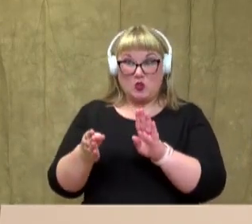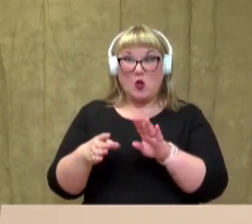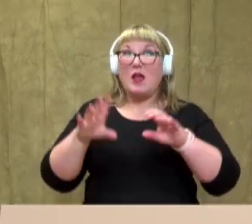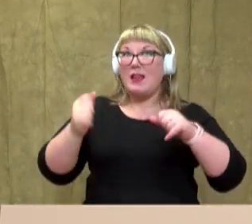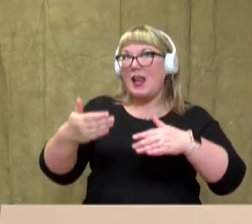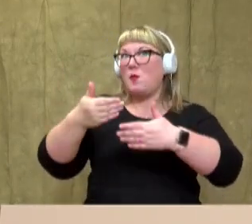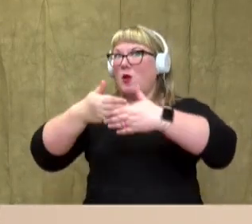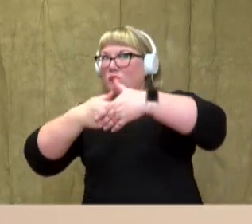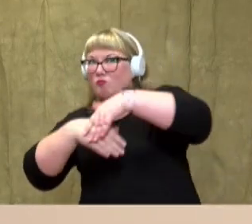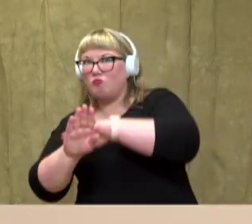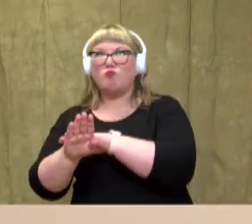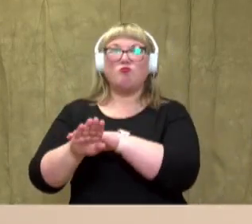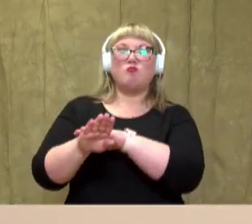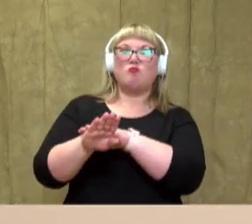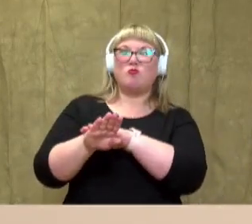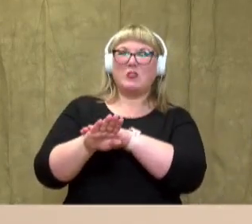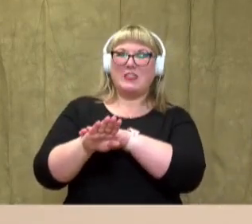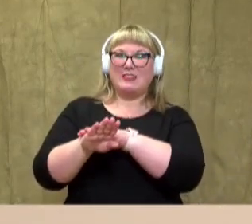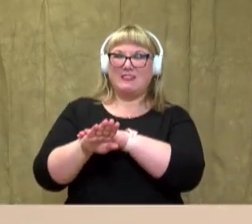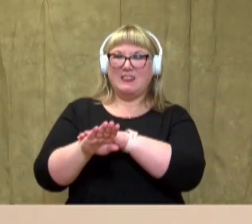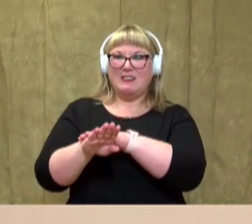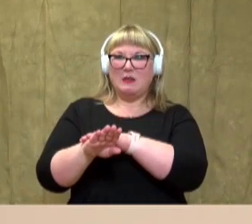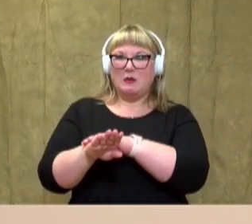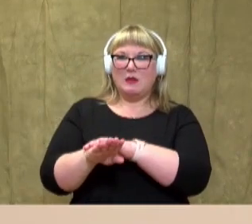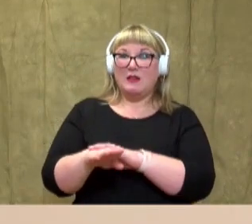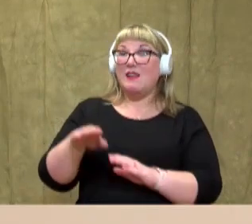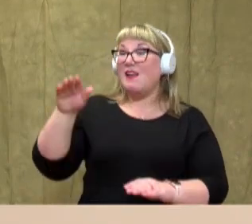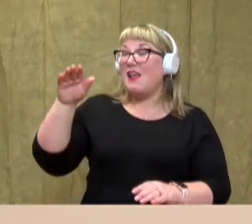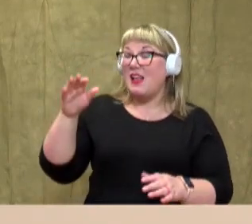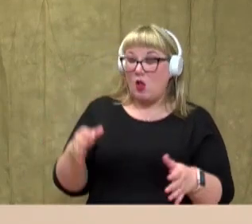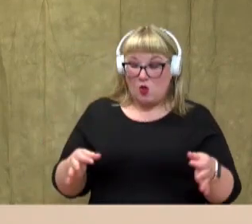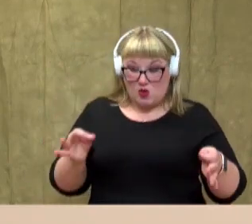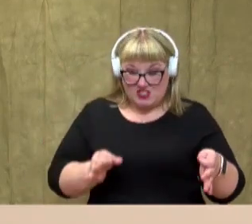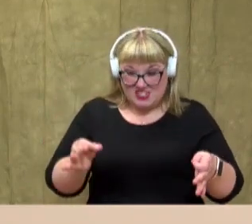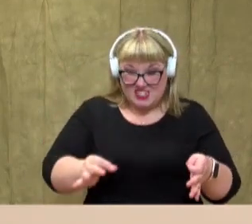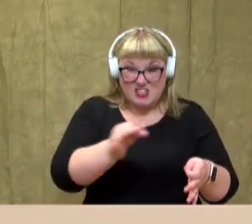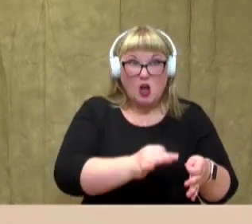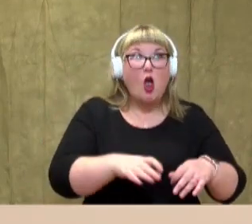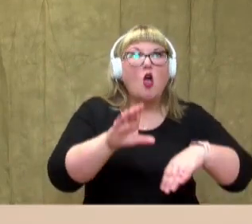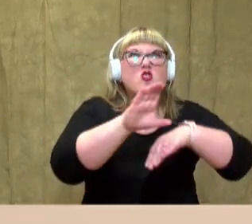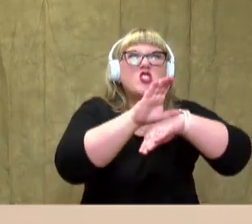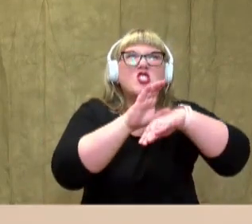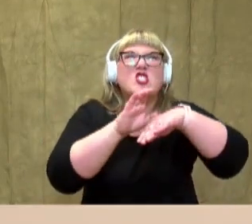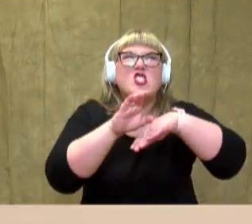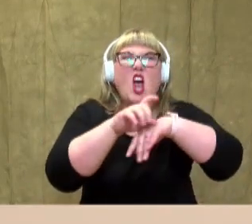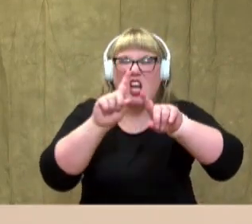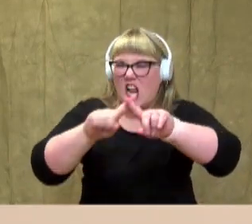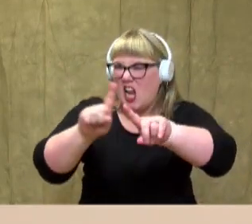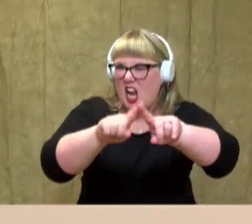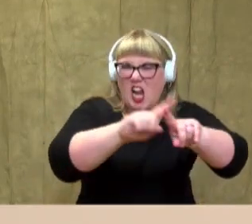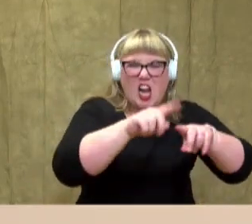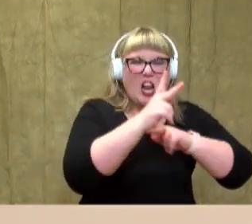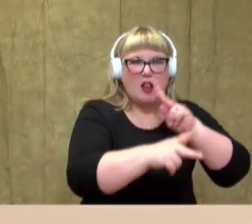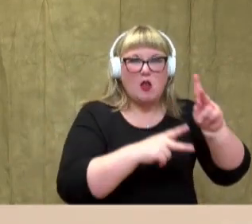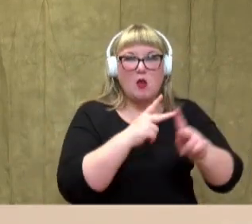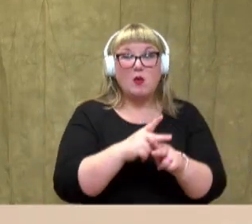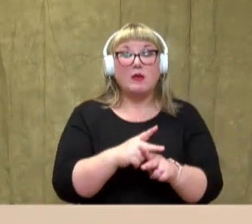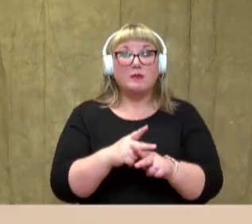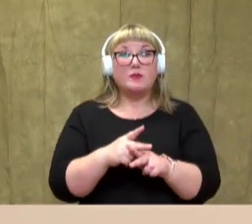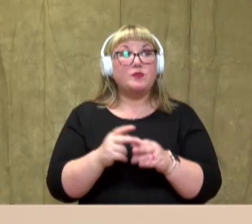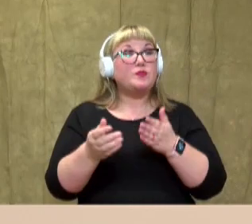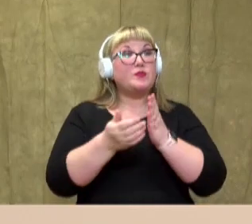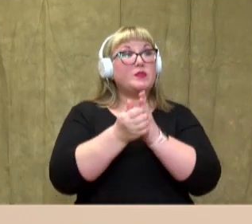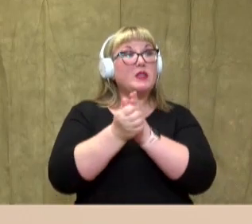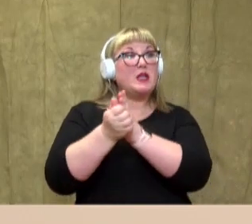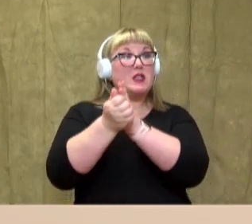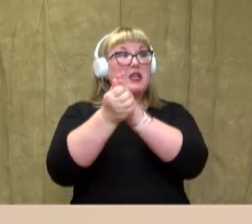other side of the window. The little brown dots were chocolates, of course. A tour guide was showing a